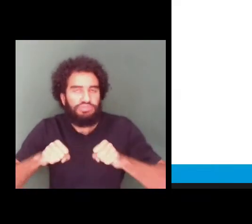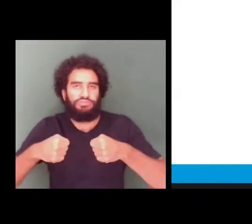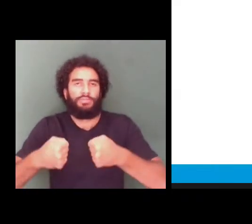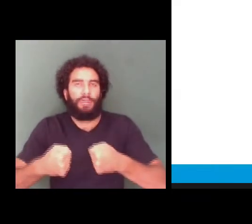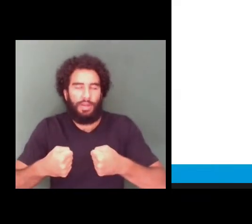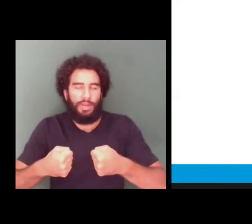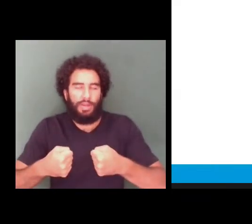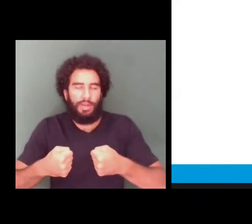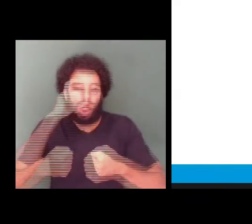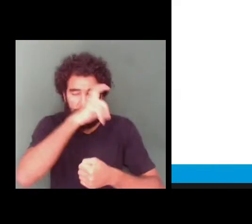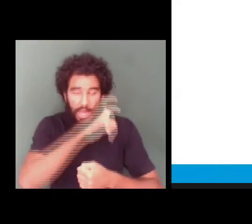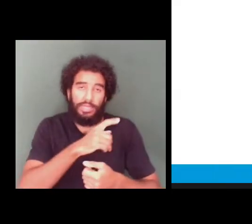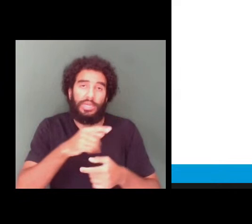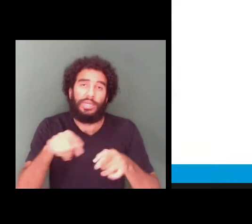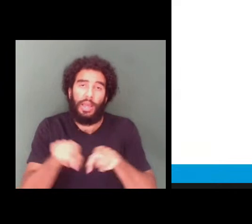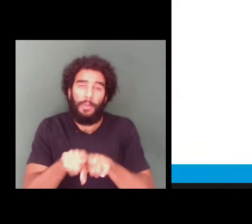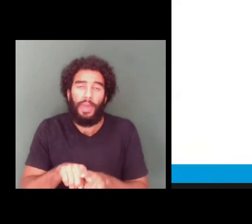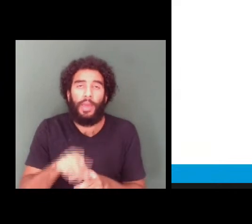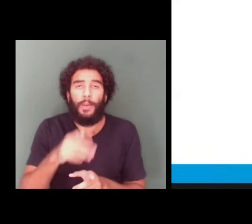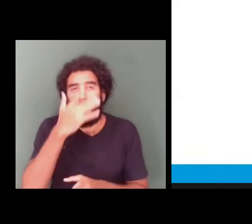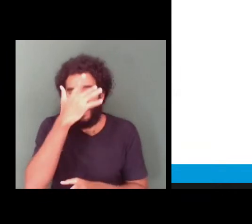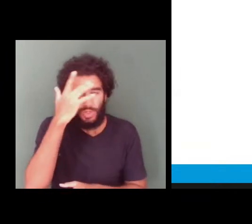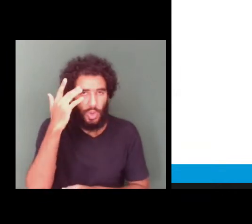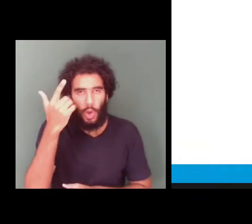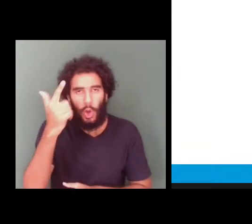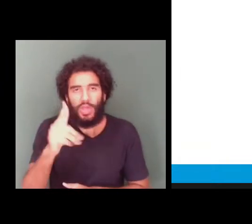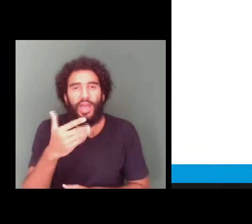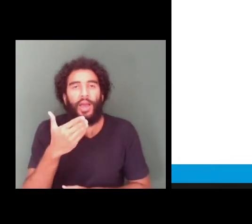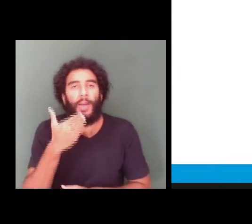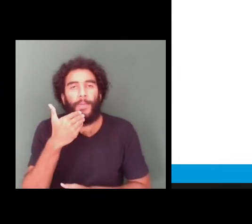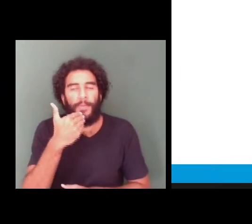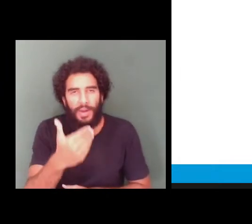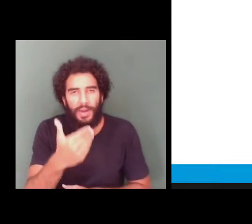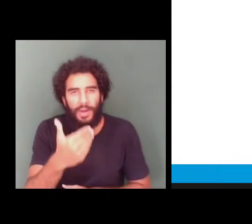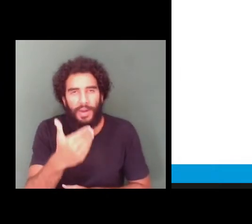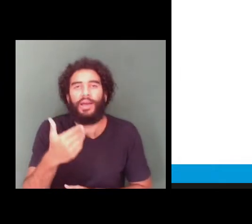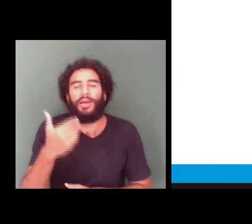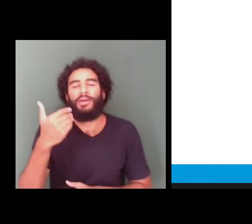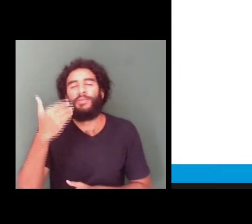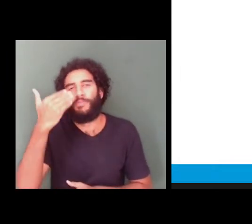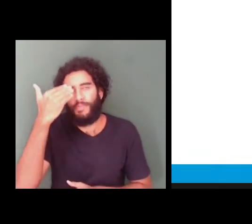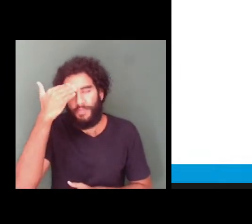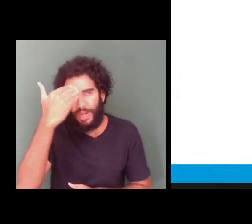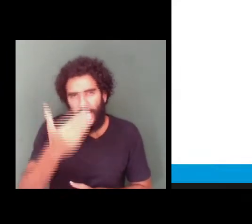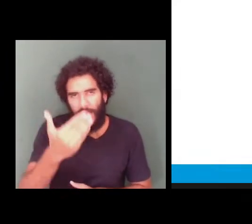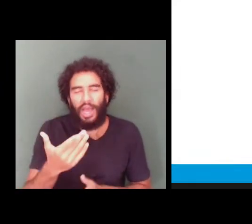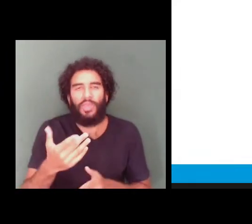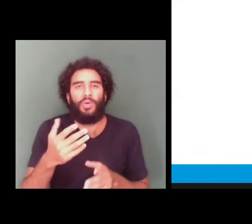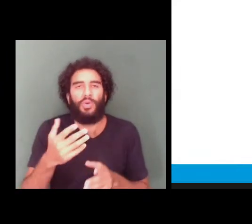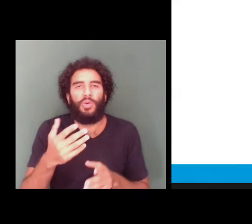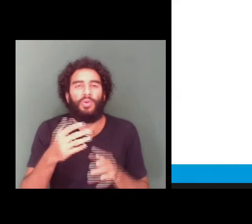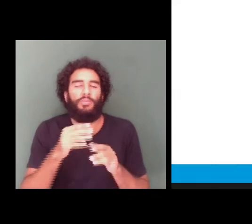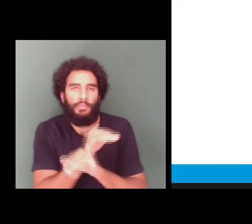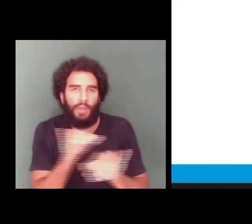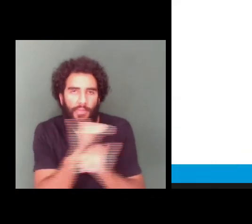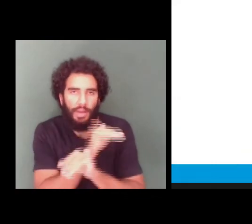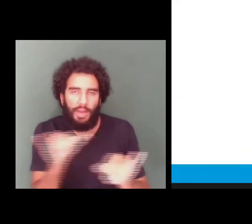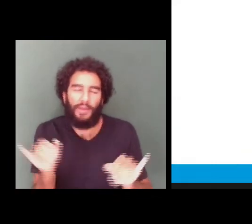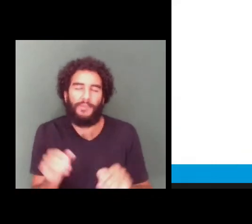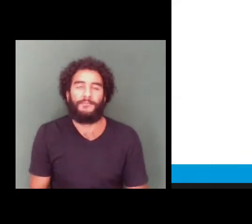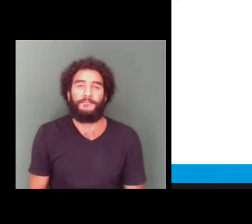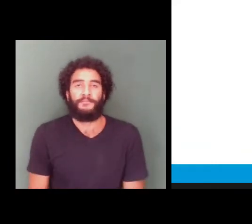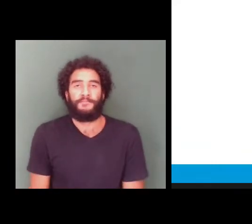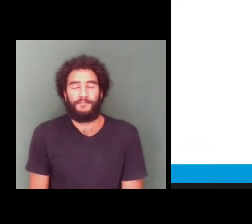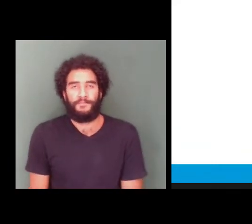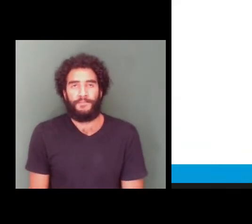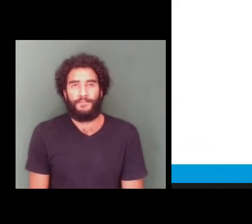every difficulty. Dr. Fernandes thanks everyone for the opportunity to have this meeting and to disseminate